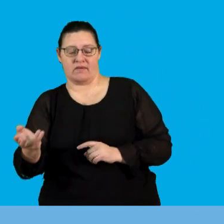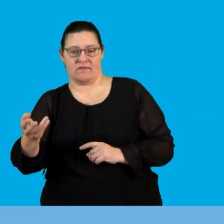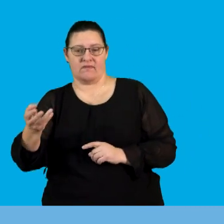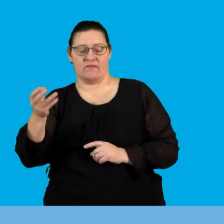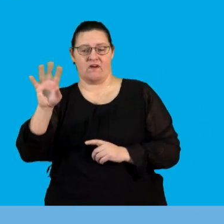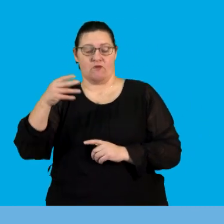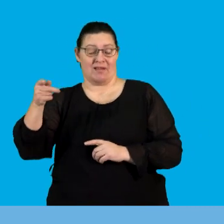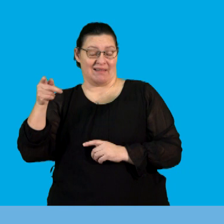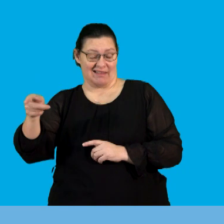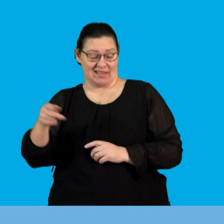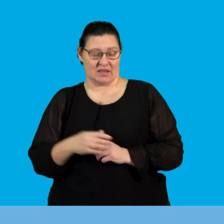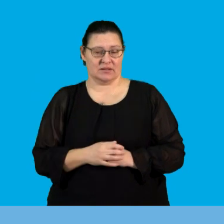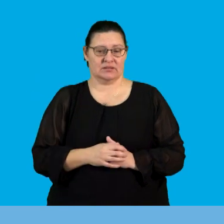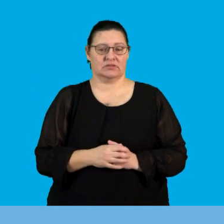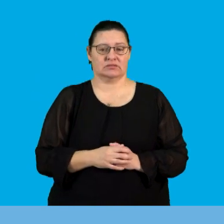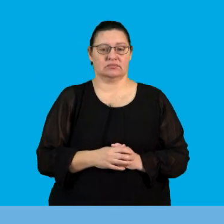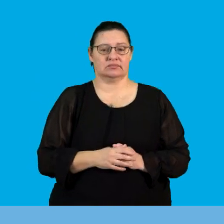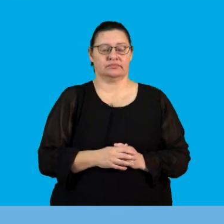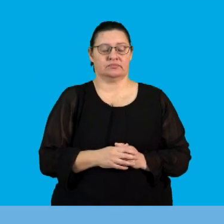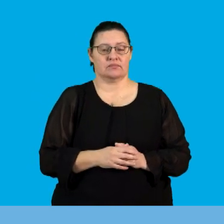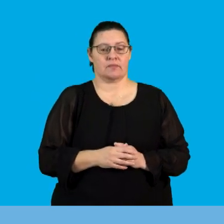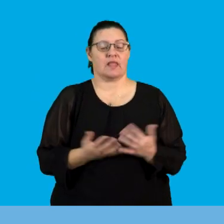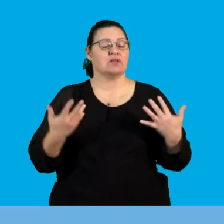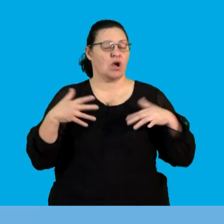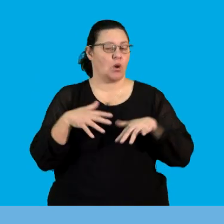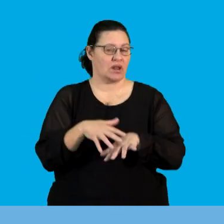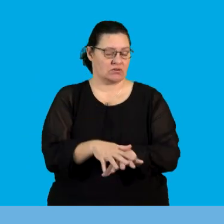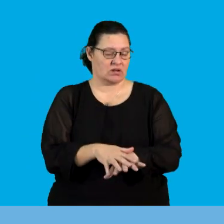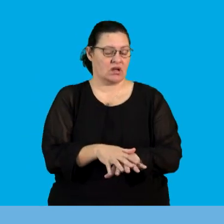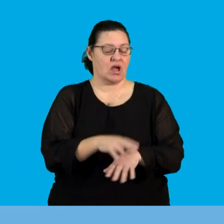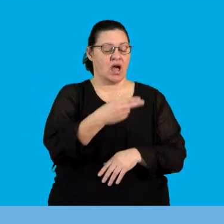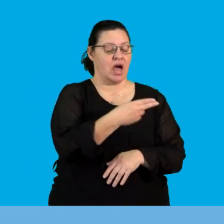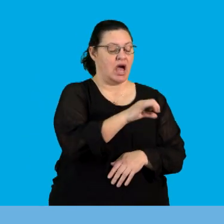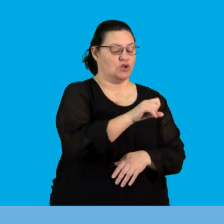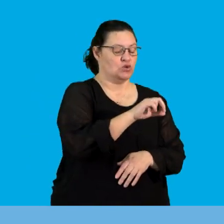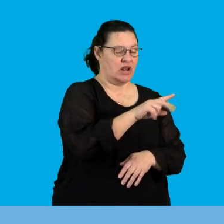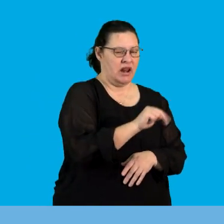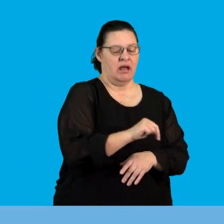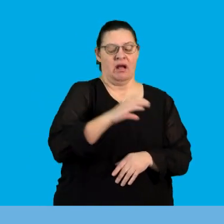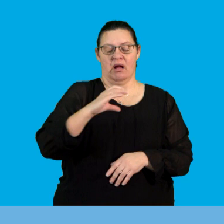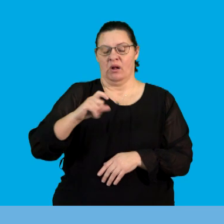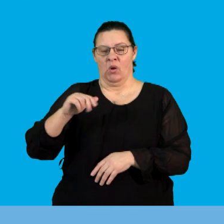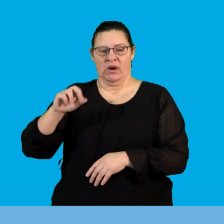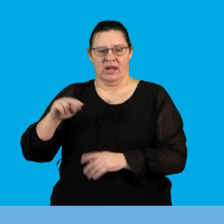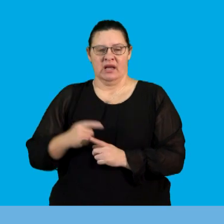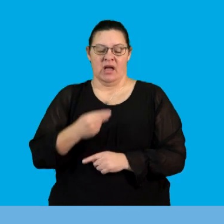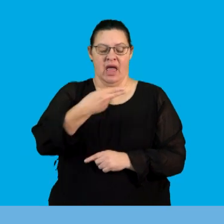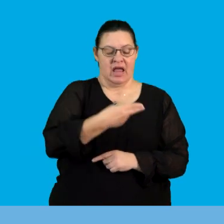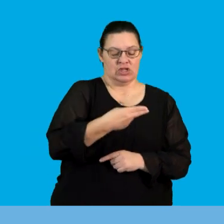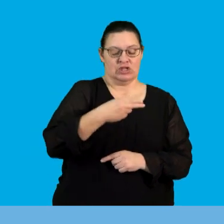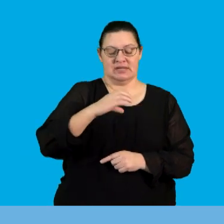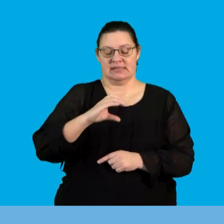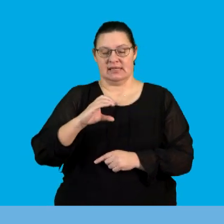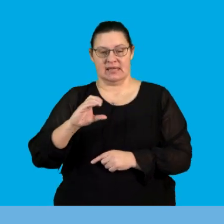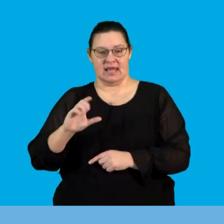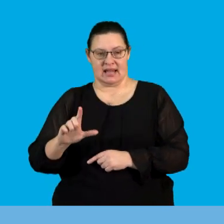substance. So hydrochloric acid, that's now a combination or a reaction between hydrogen and chlorine. So it's